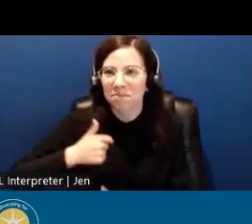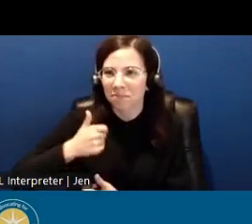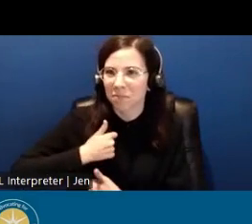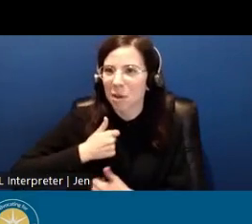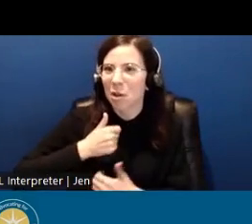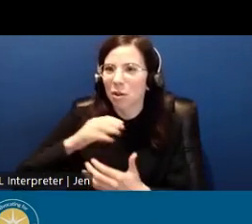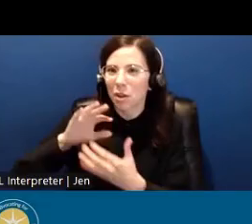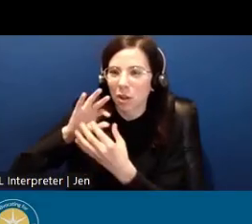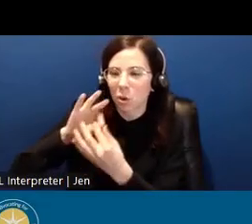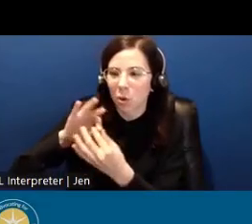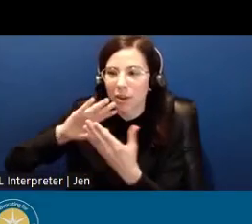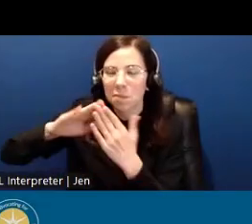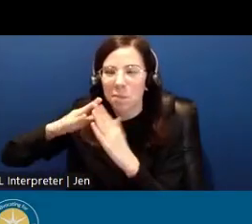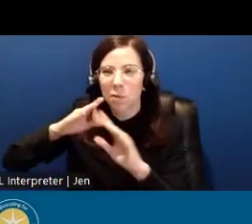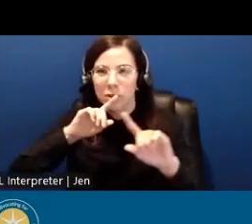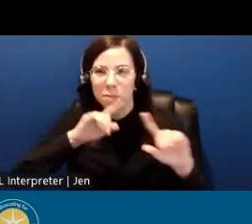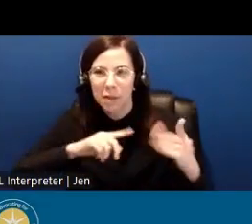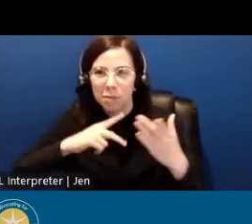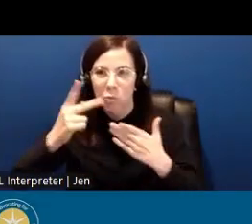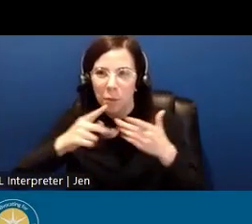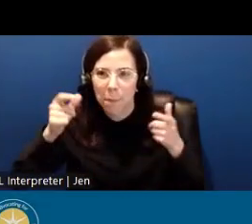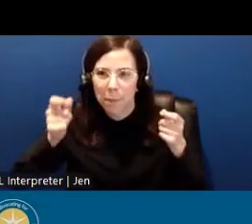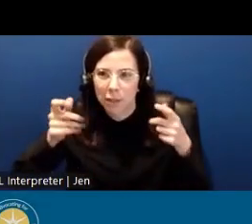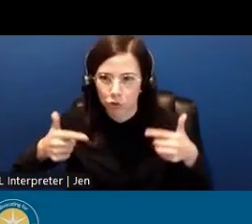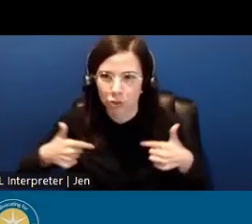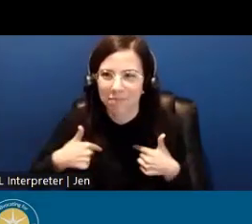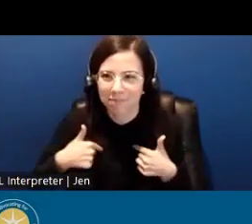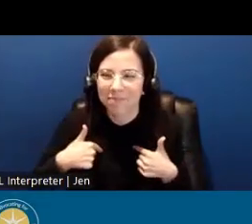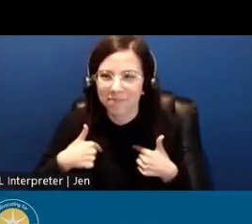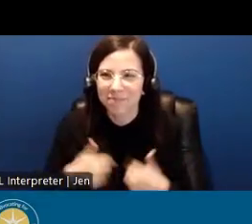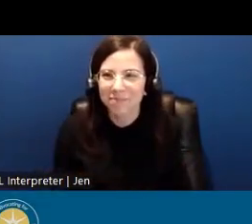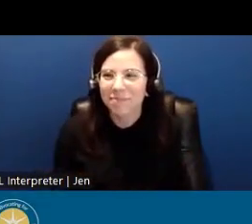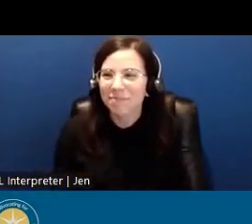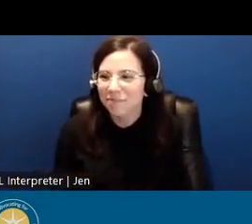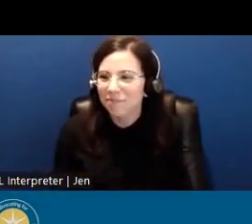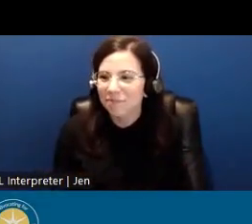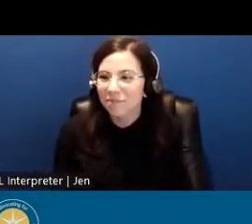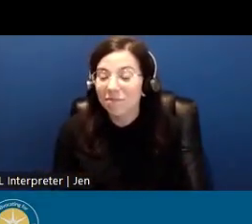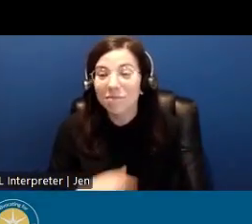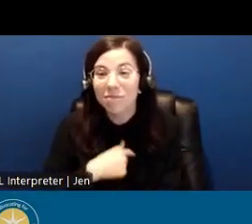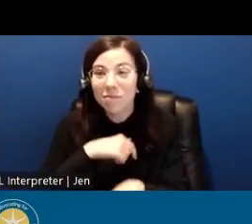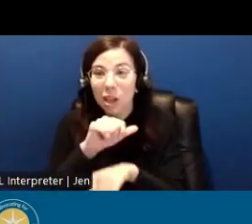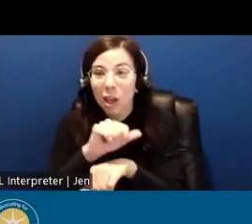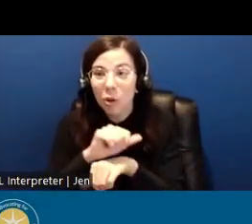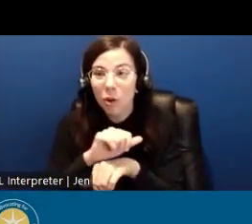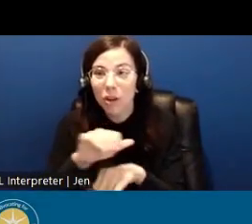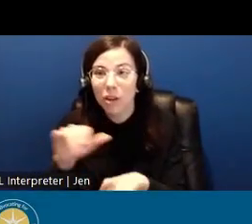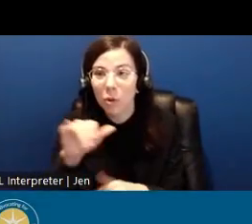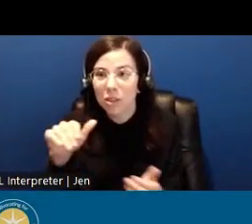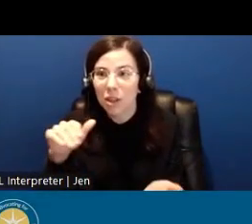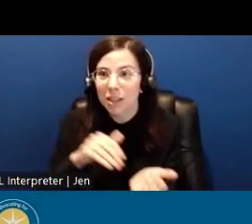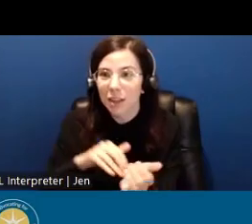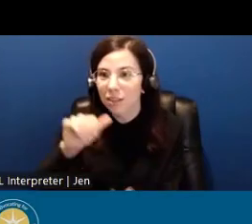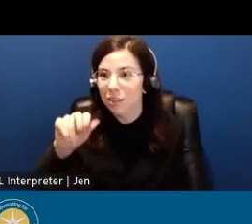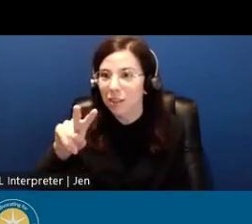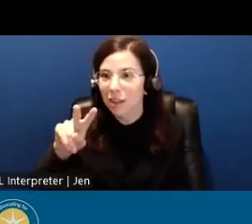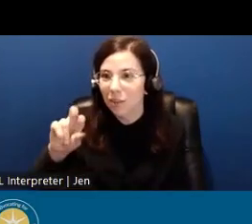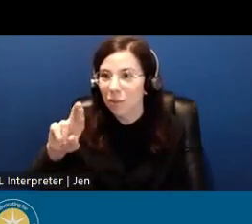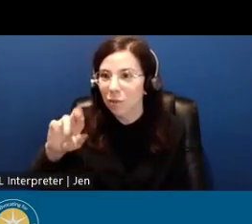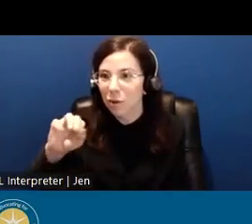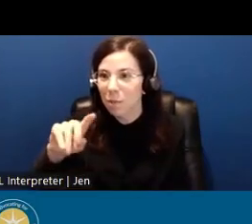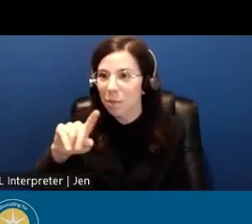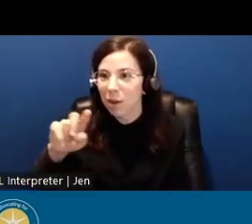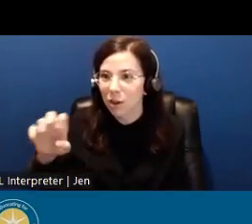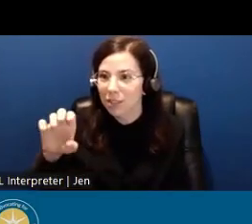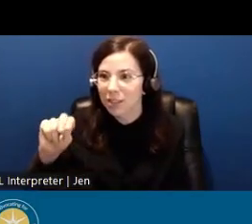Community Response Program Manager. And I work alongside my colleague, Dr. Ava Ramirez NA, on the